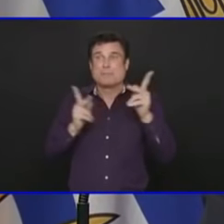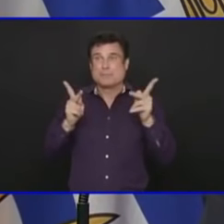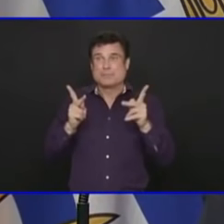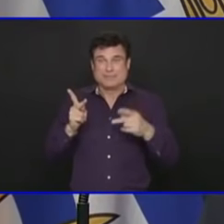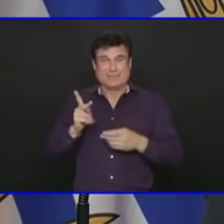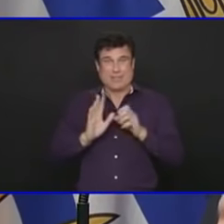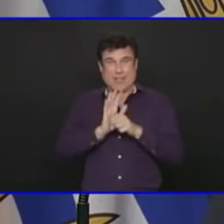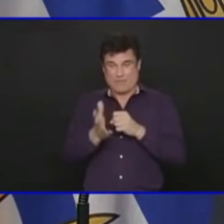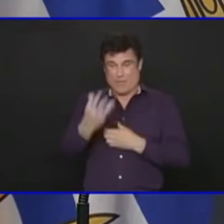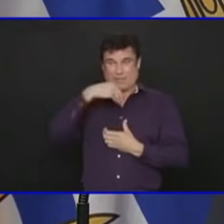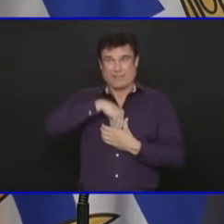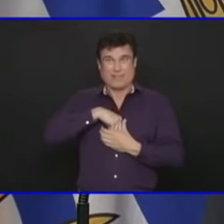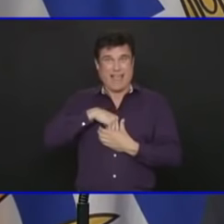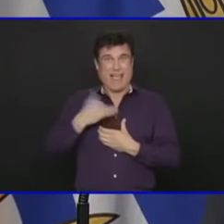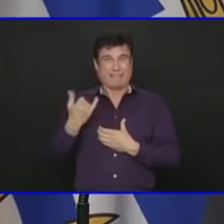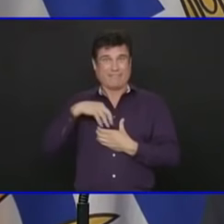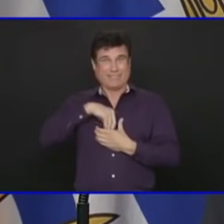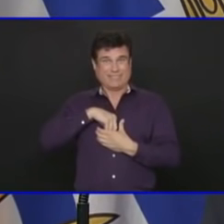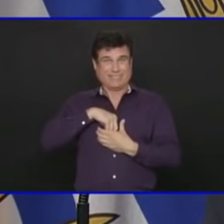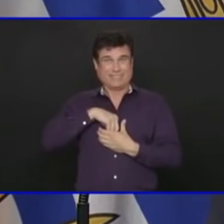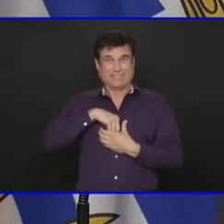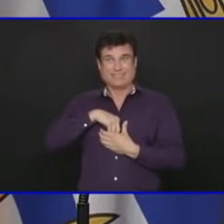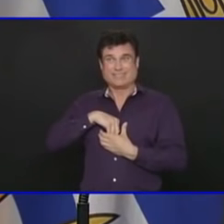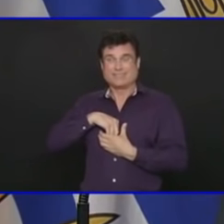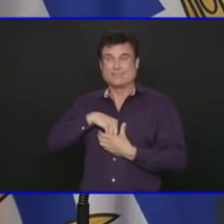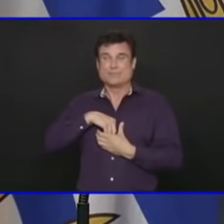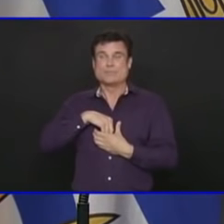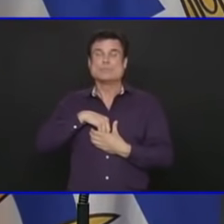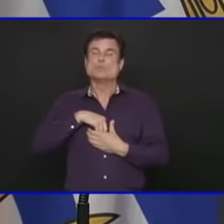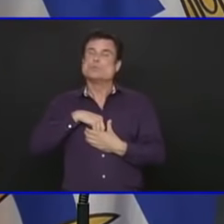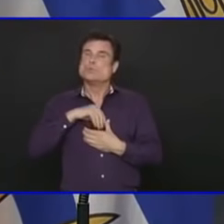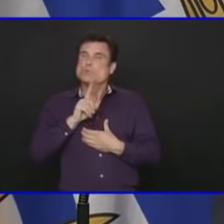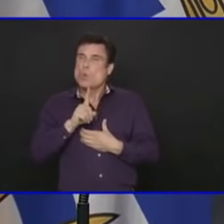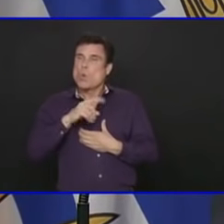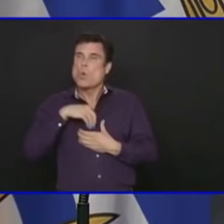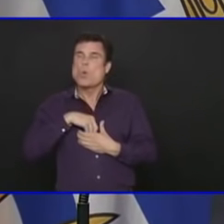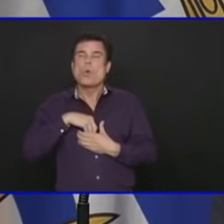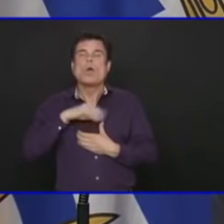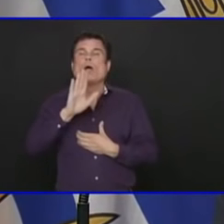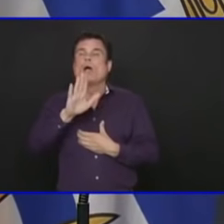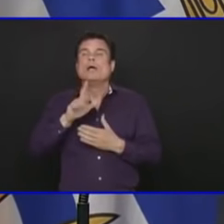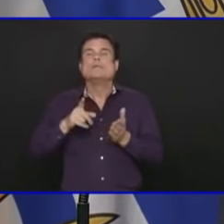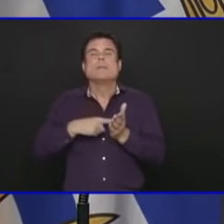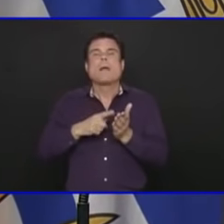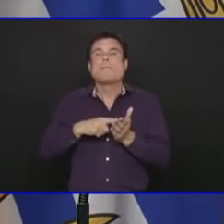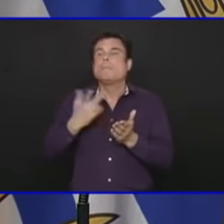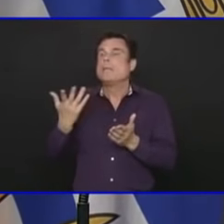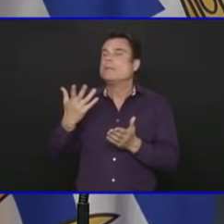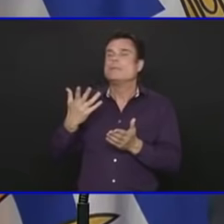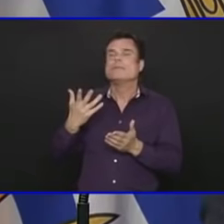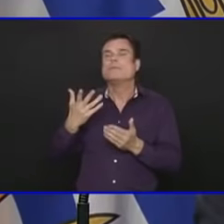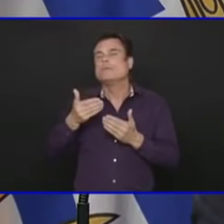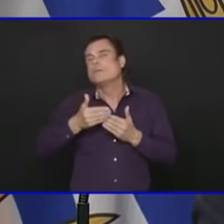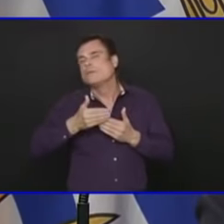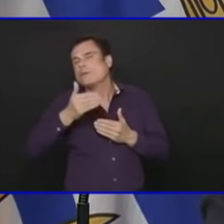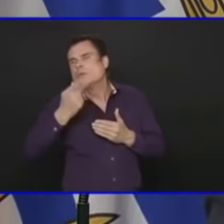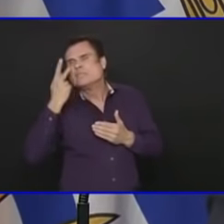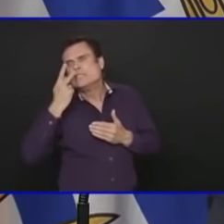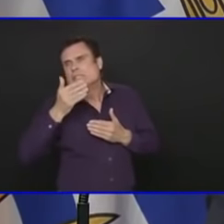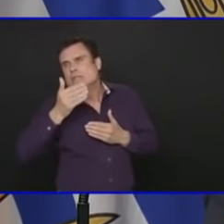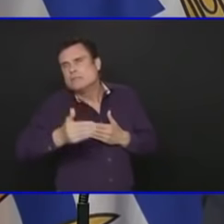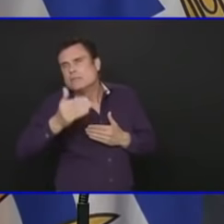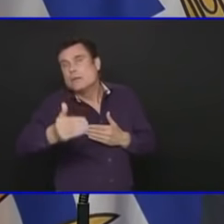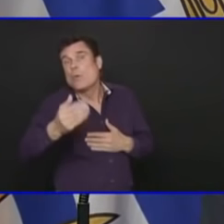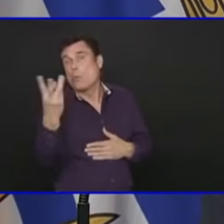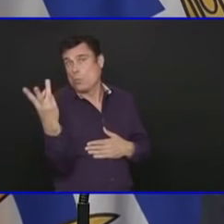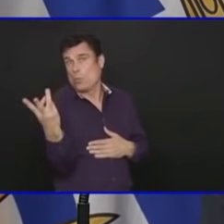Wednesday. The challenge that we're going to have around social interactions is, we all want to go hug our friends